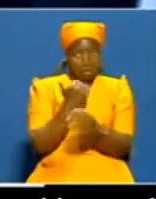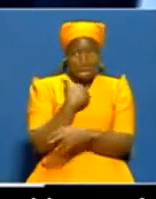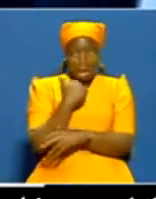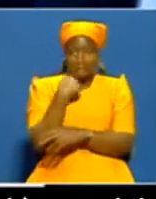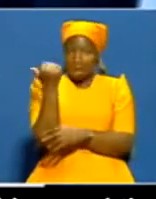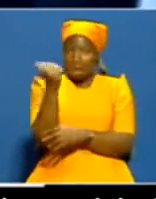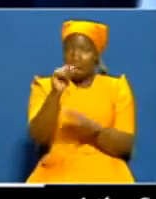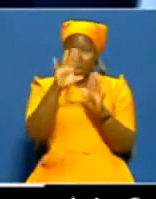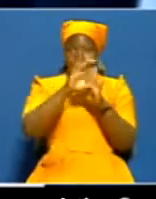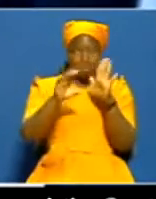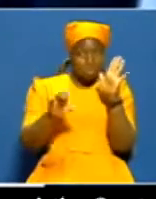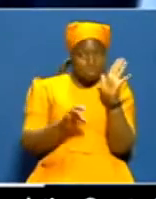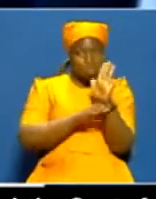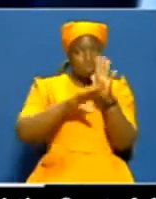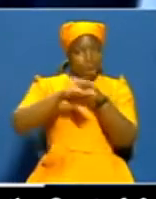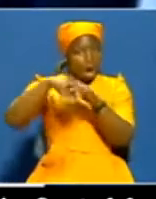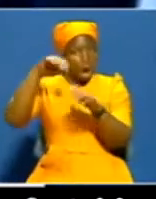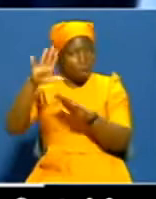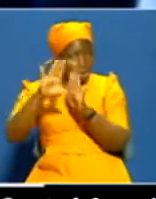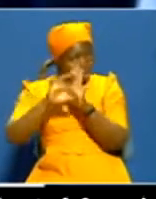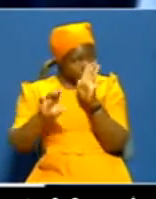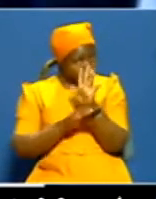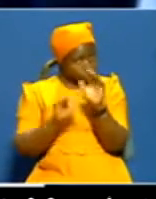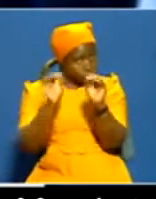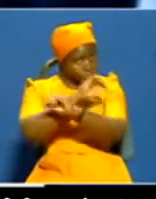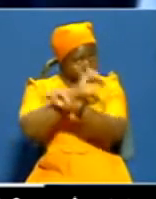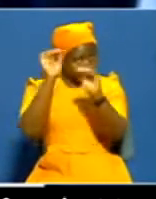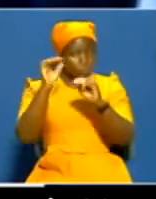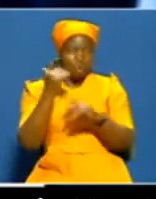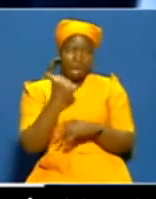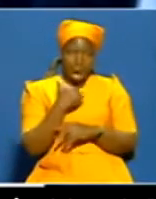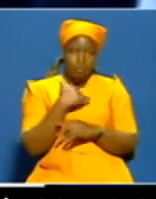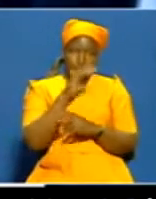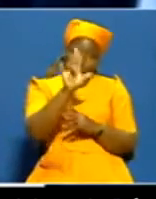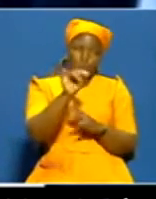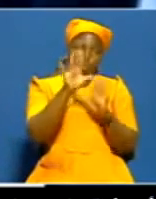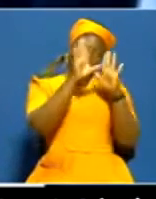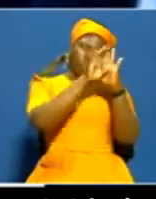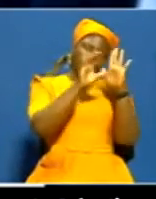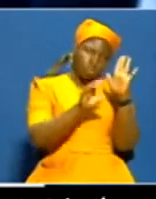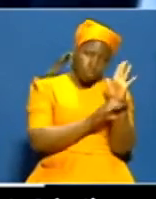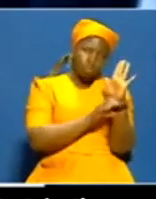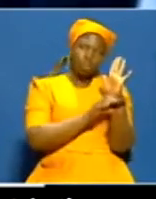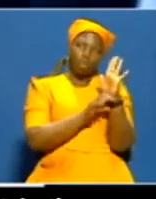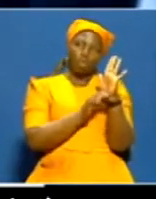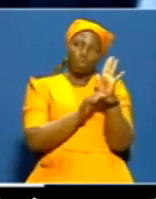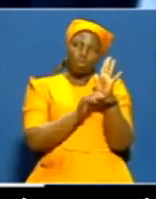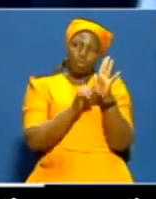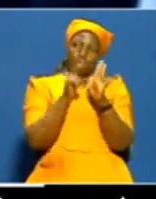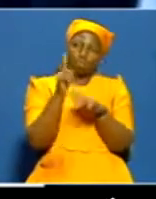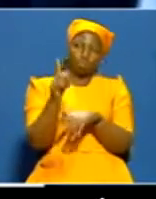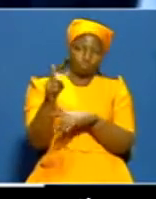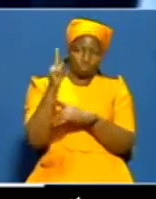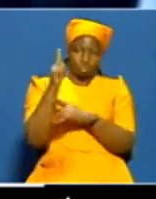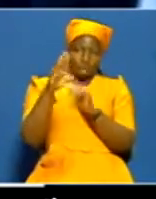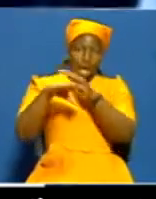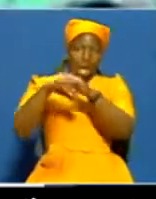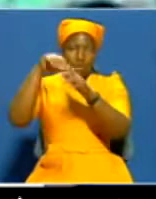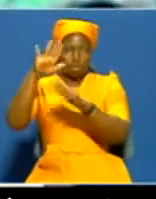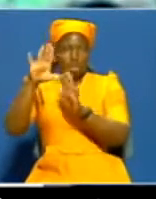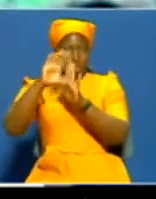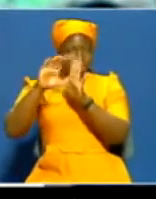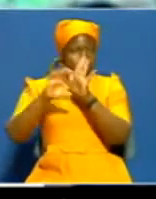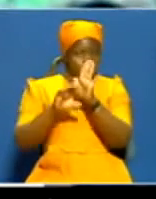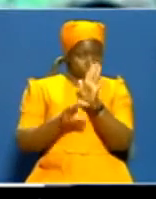constitution outside the constitution, and there is no constitutional legitimacy outside the